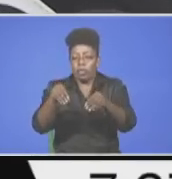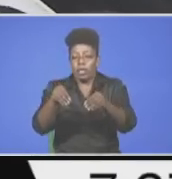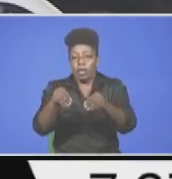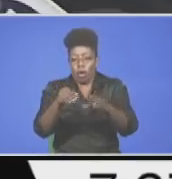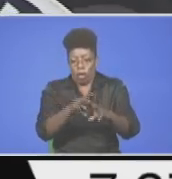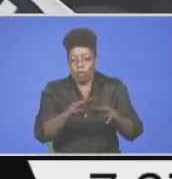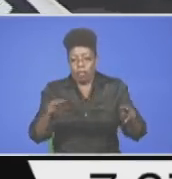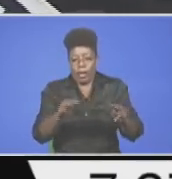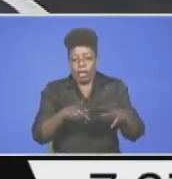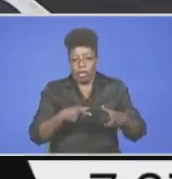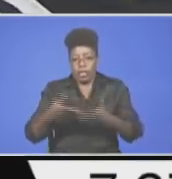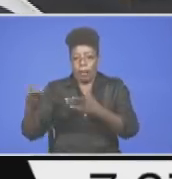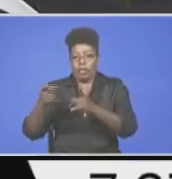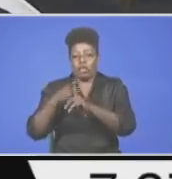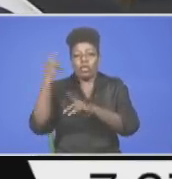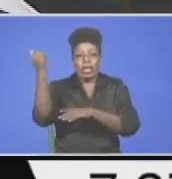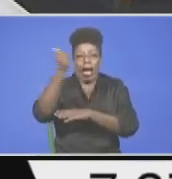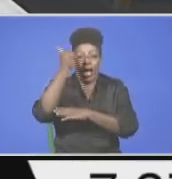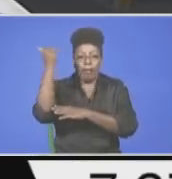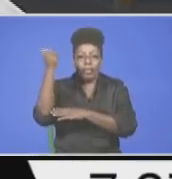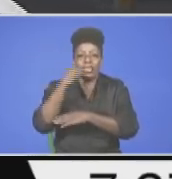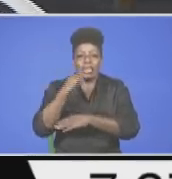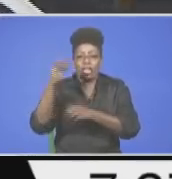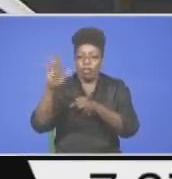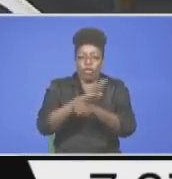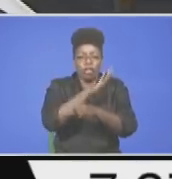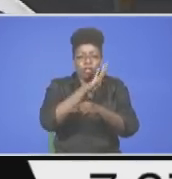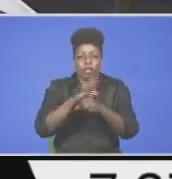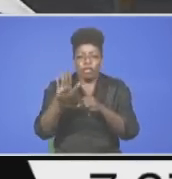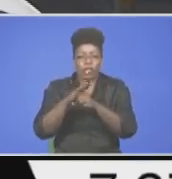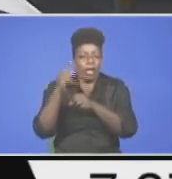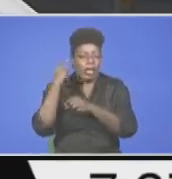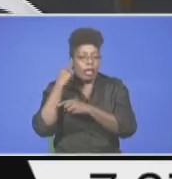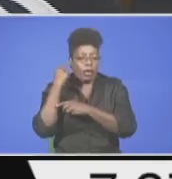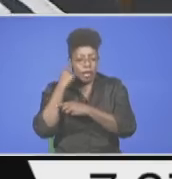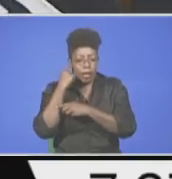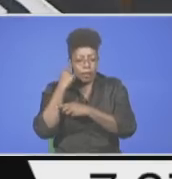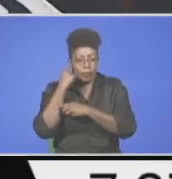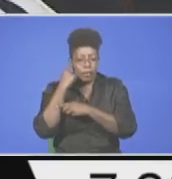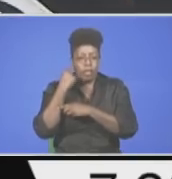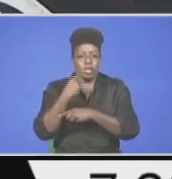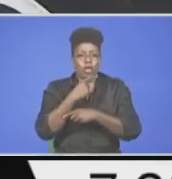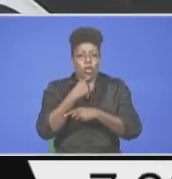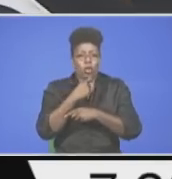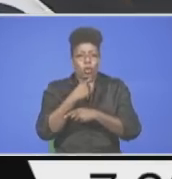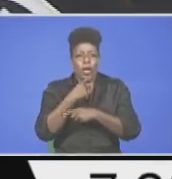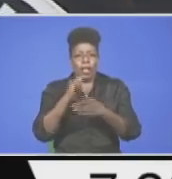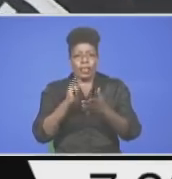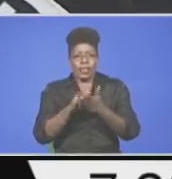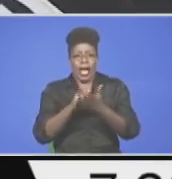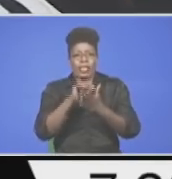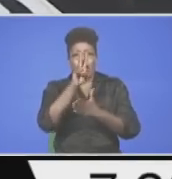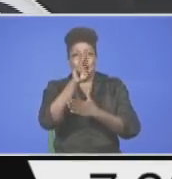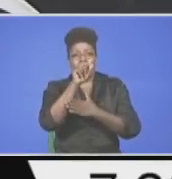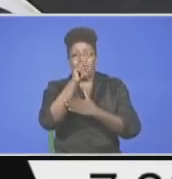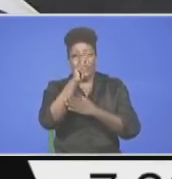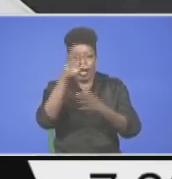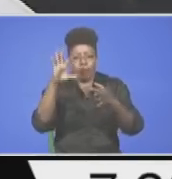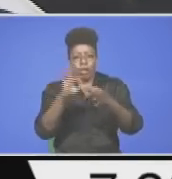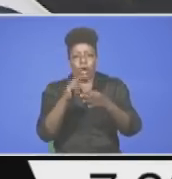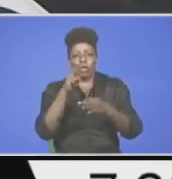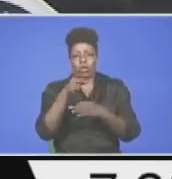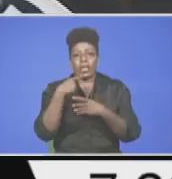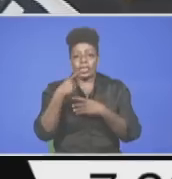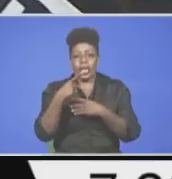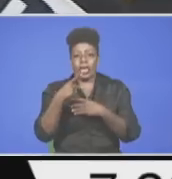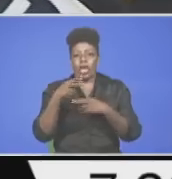to ambulance. All they were hearing, it's full, it's full. And I remember someone saying, who does that gray van belongs to over there? And they said, road